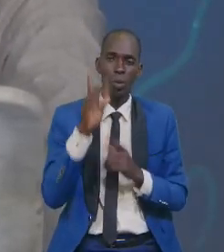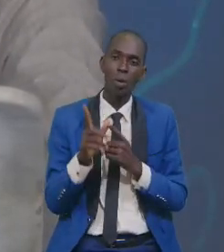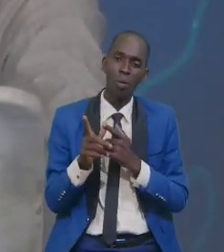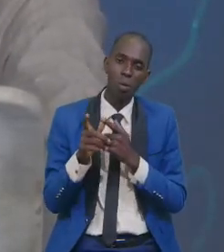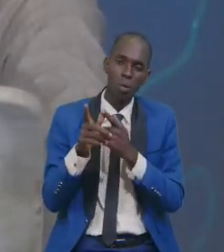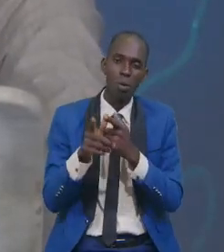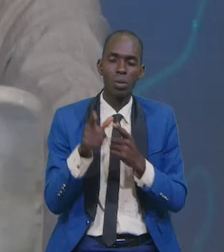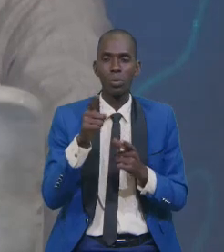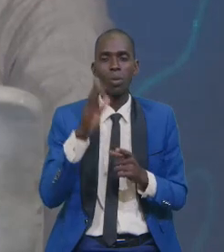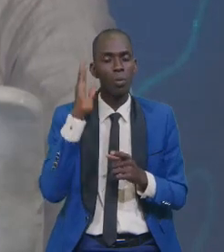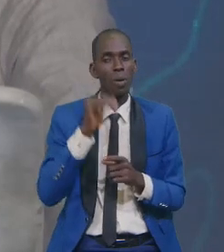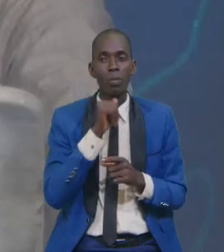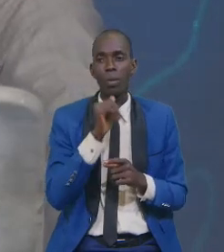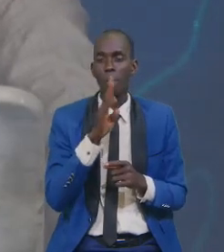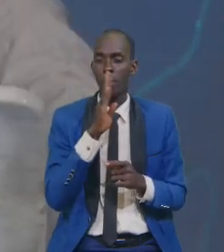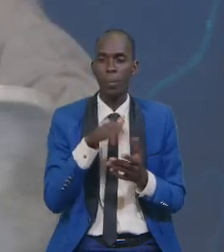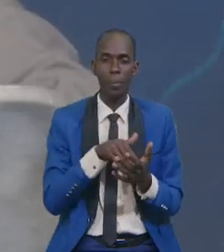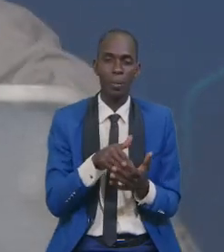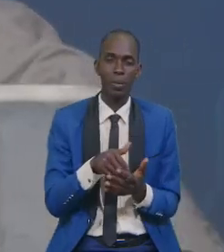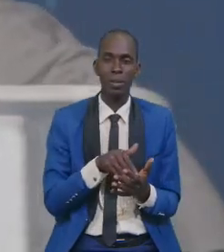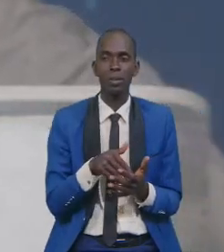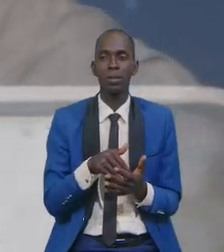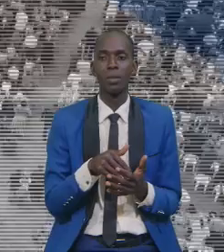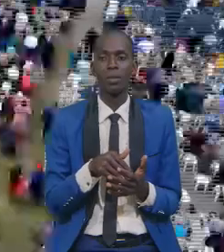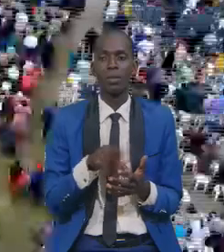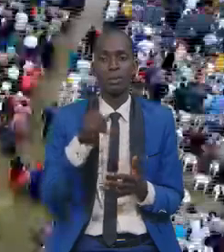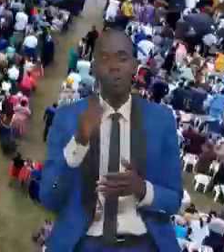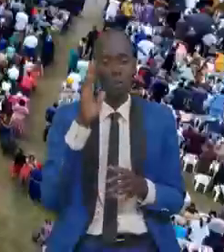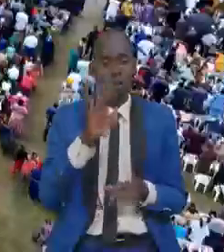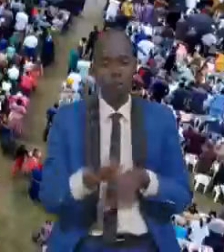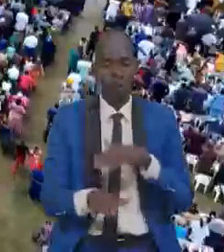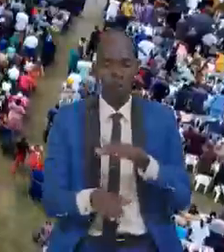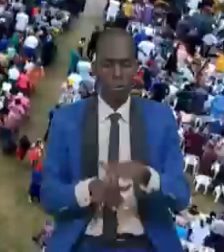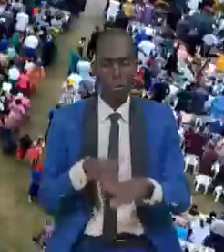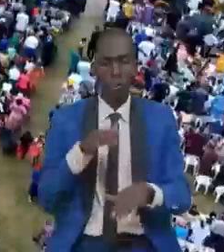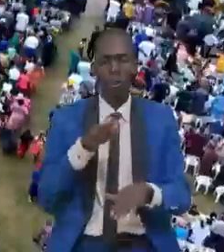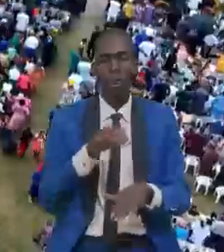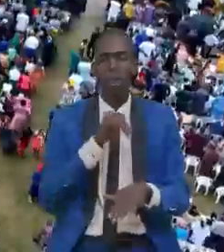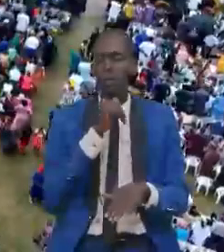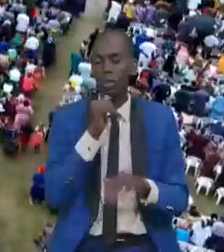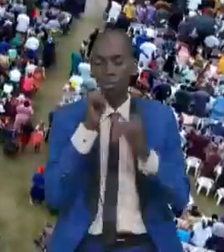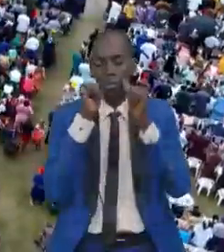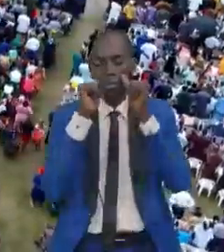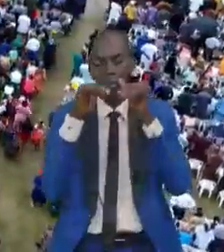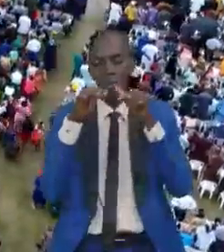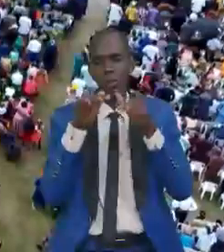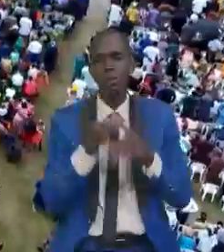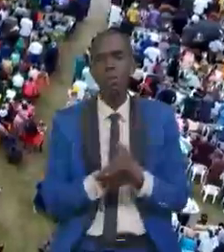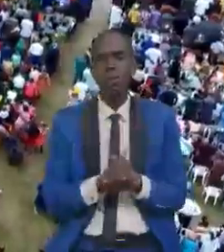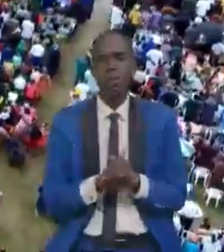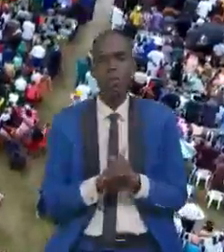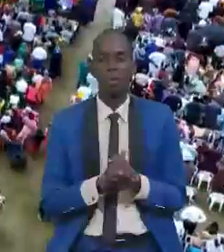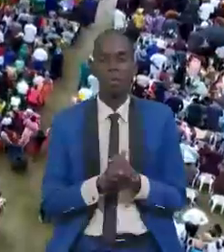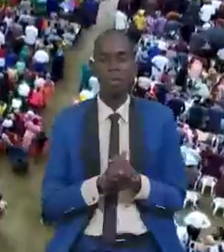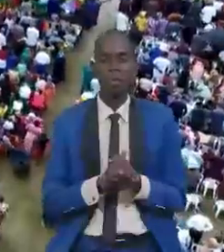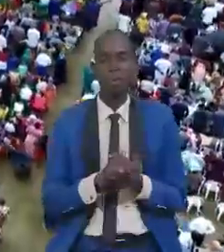not be weary. They'll walk. They will not faint. The Lord